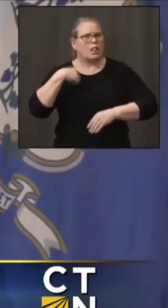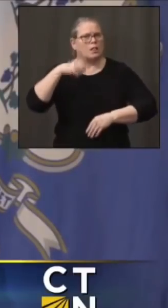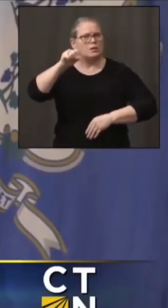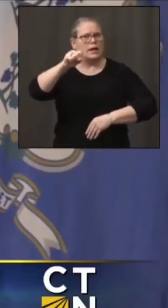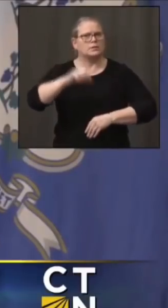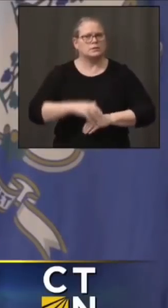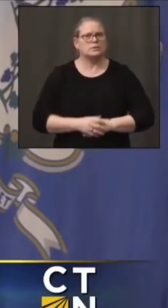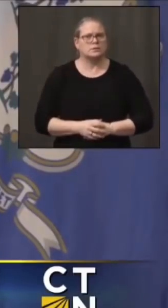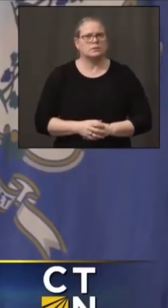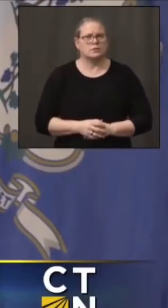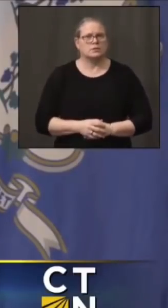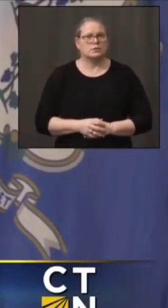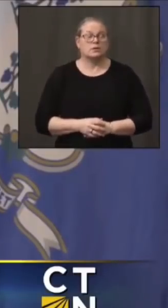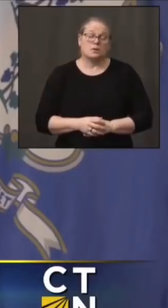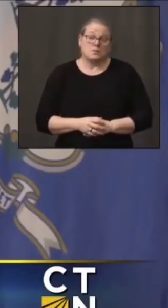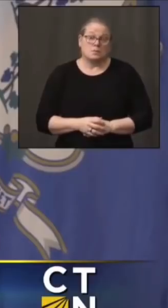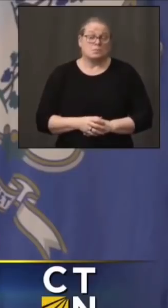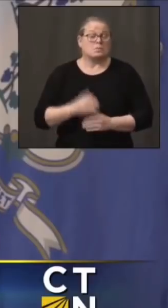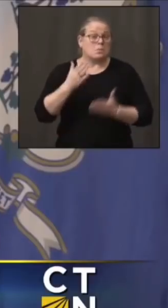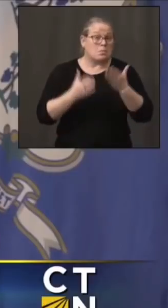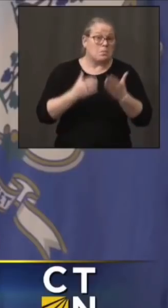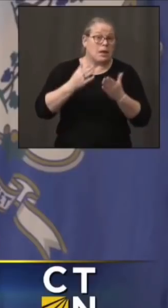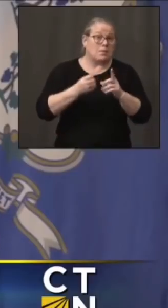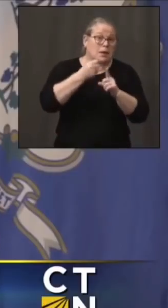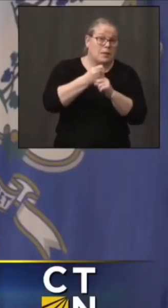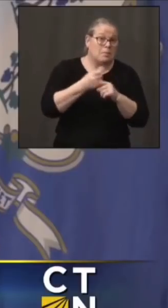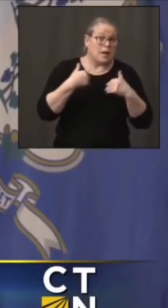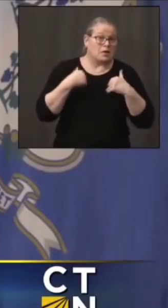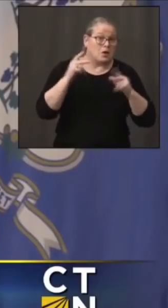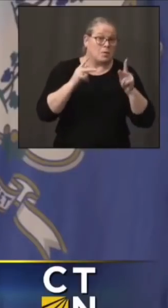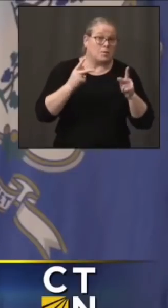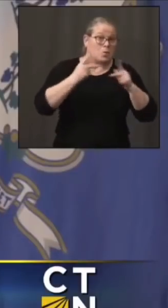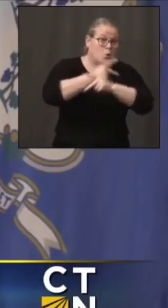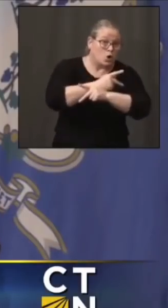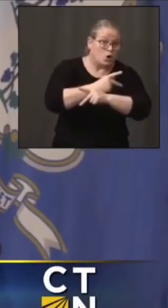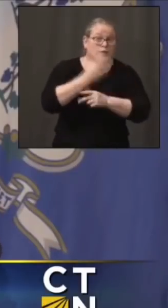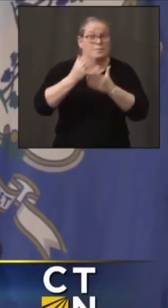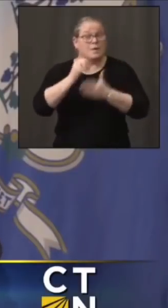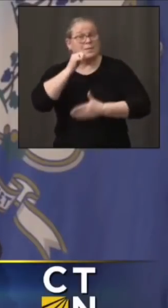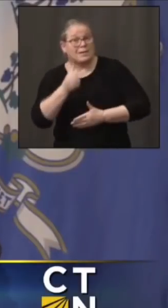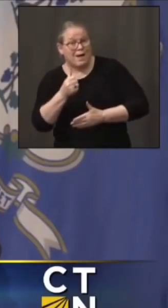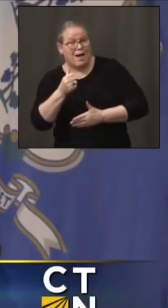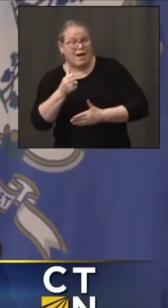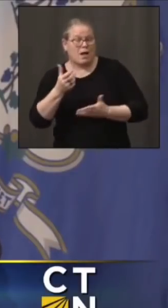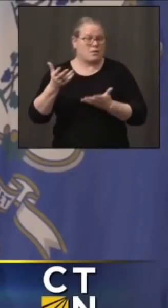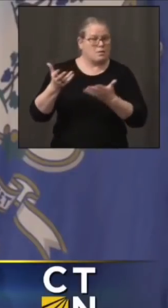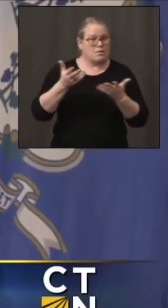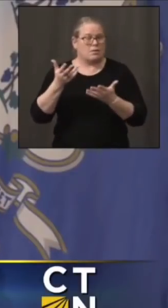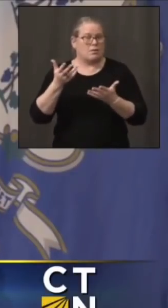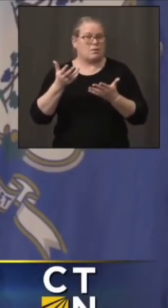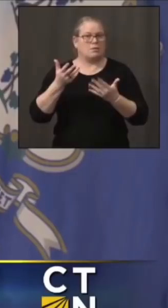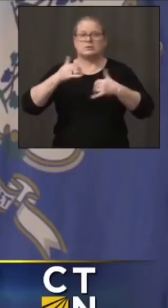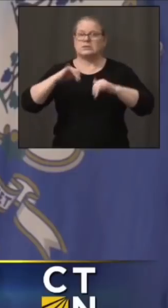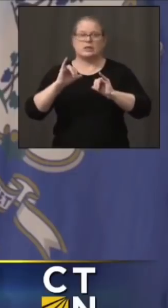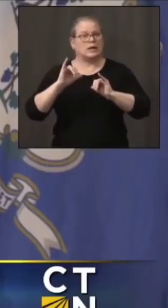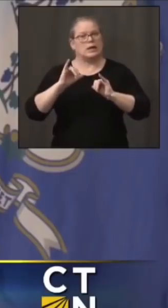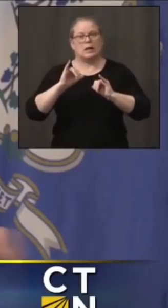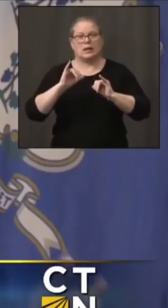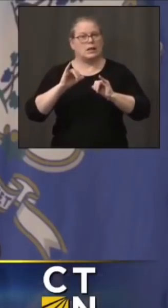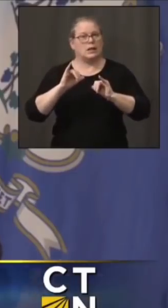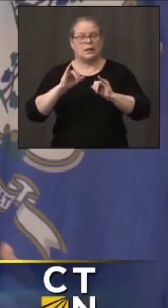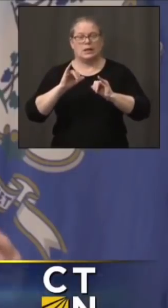it maybe or maybe not impacts younger people more still does not contradict the idea